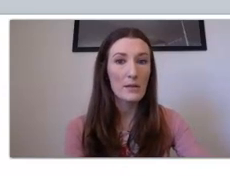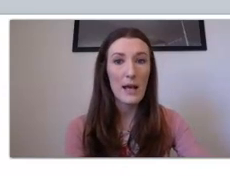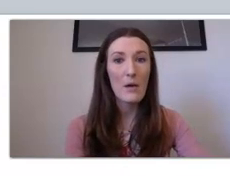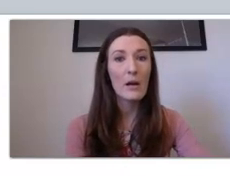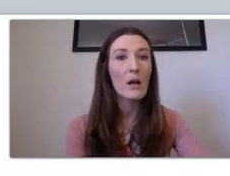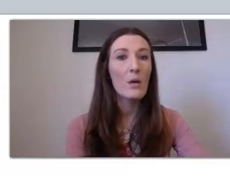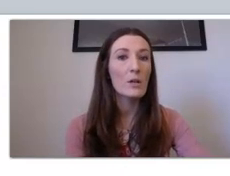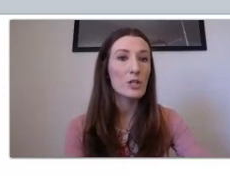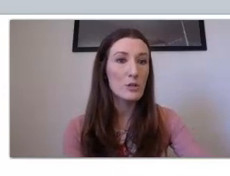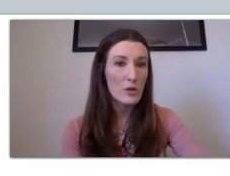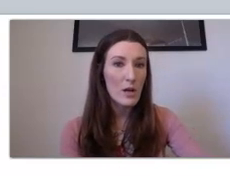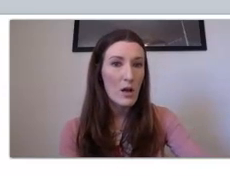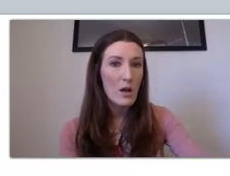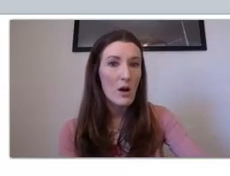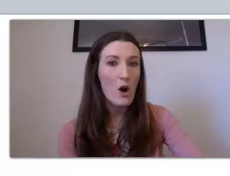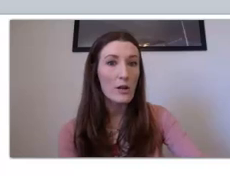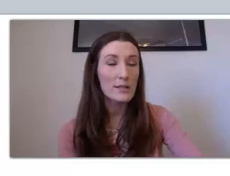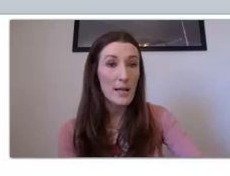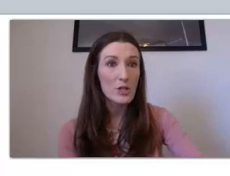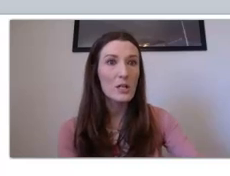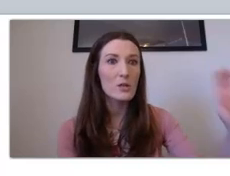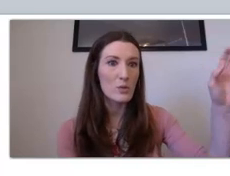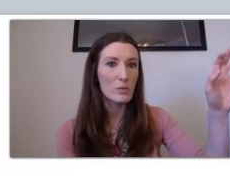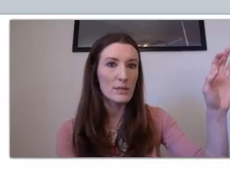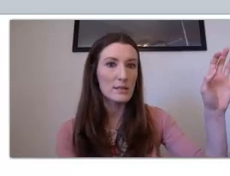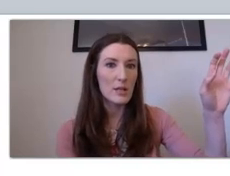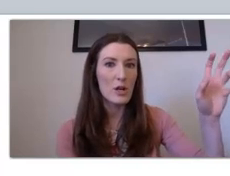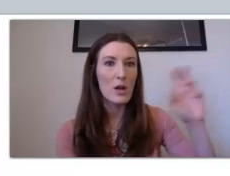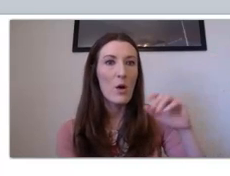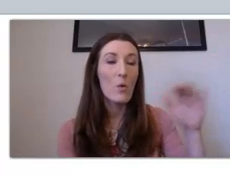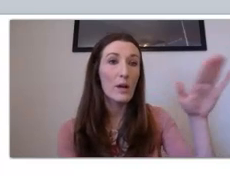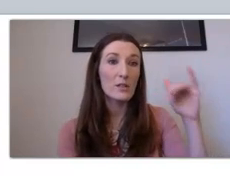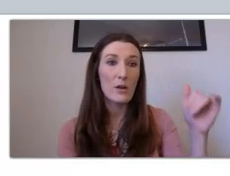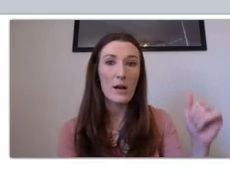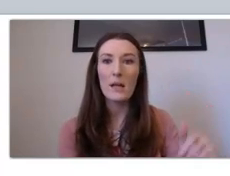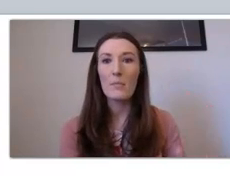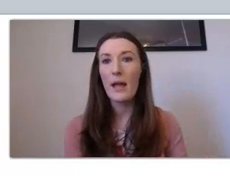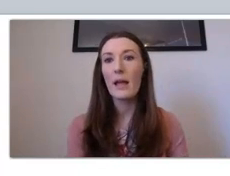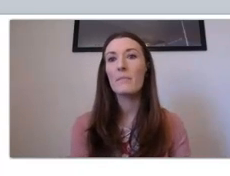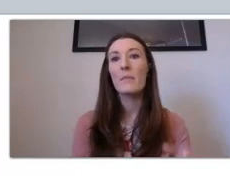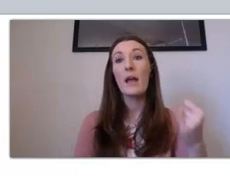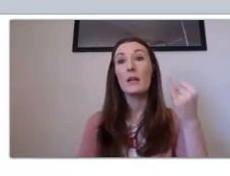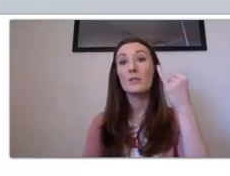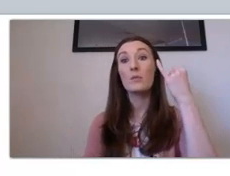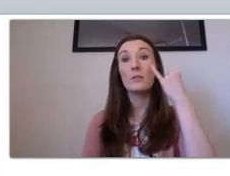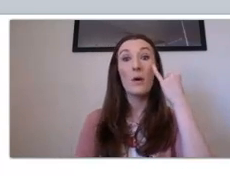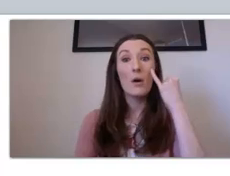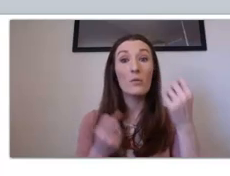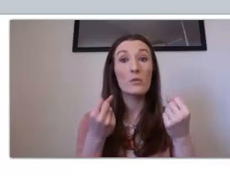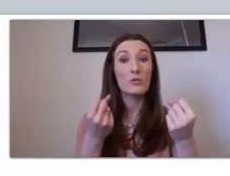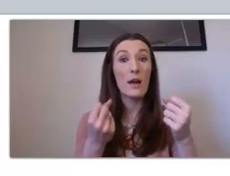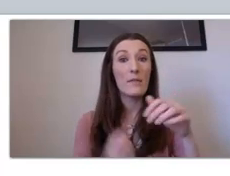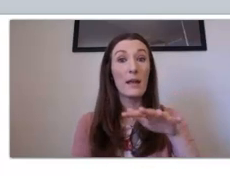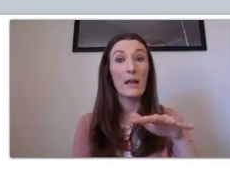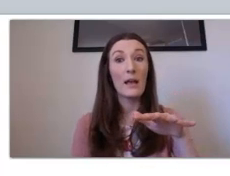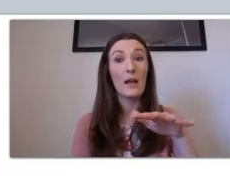25 miles an hour while children are in session, so school is in session, or kids are outside playing. Okay, so